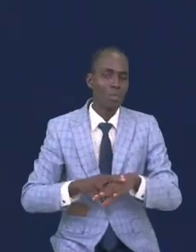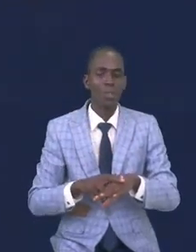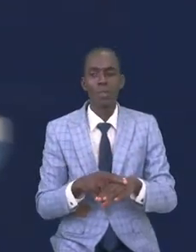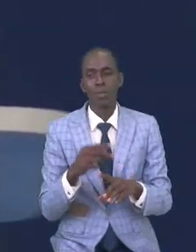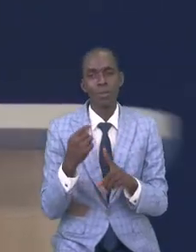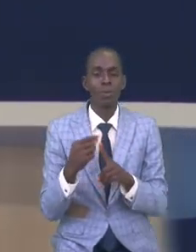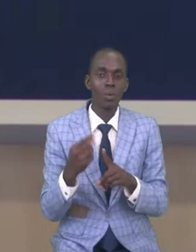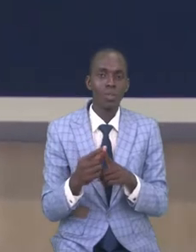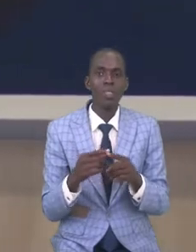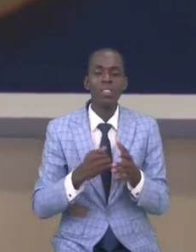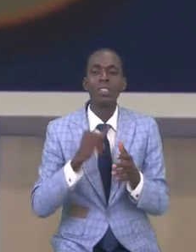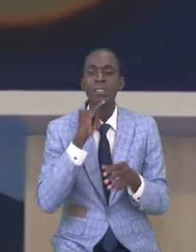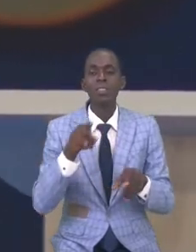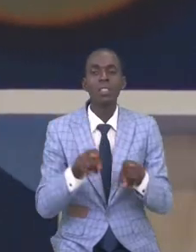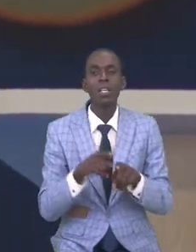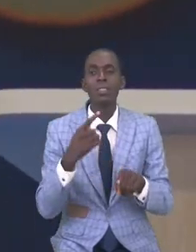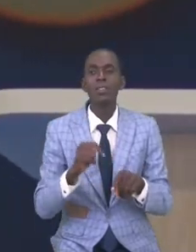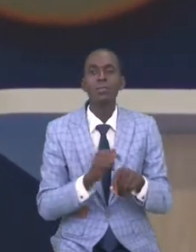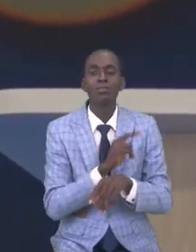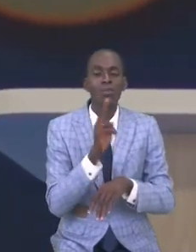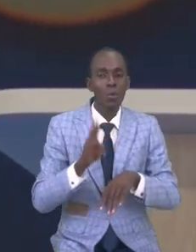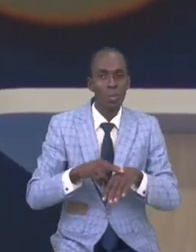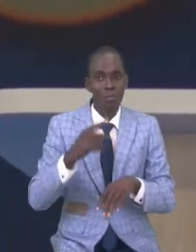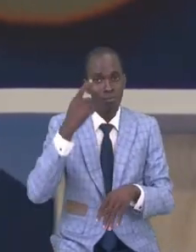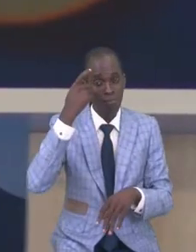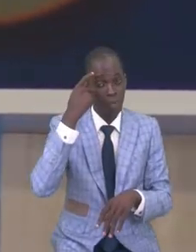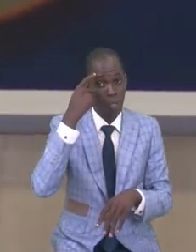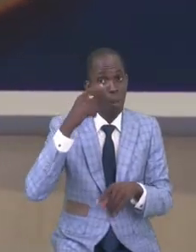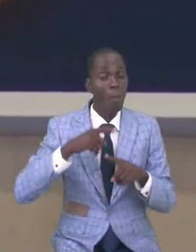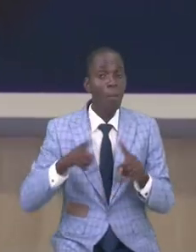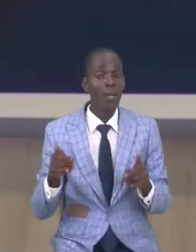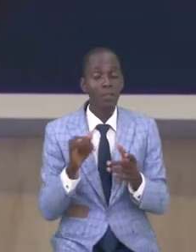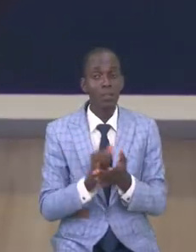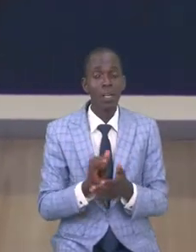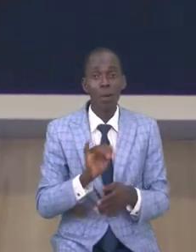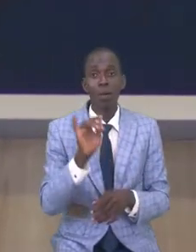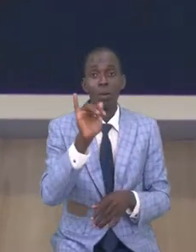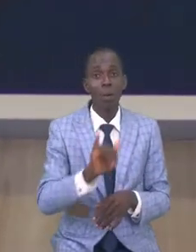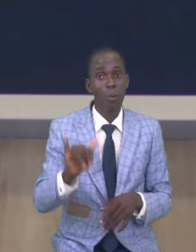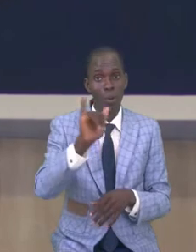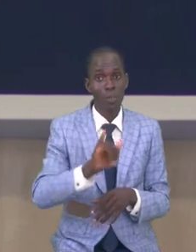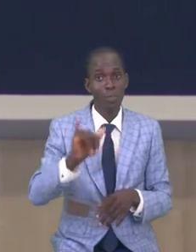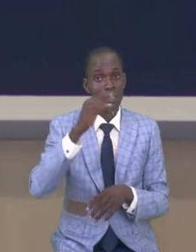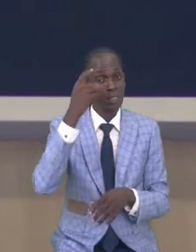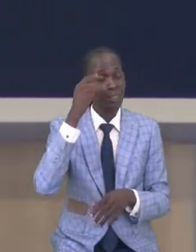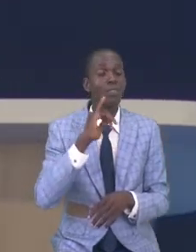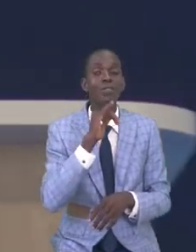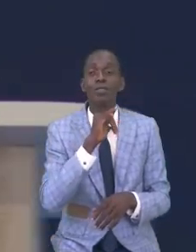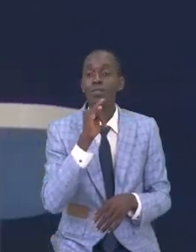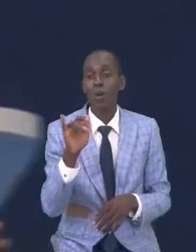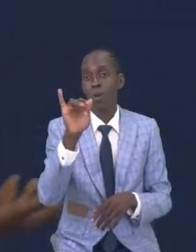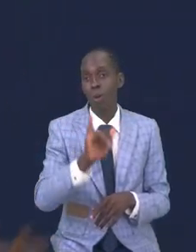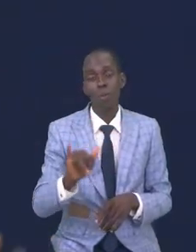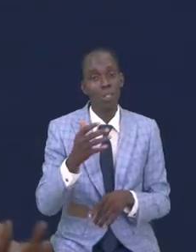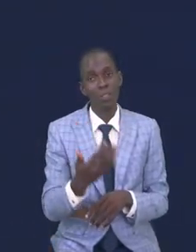common sense, but common sense is not commonplace. People